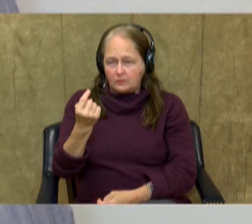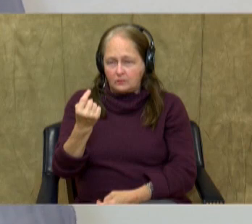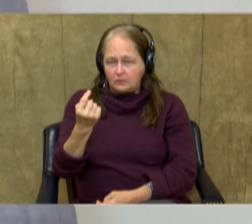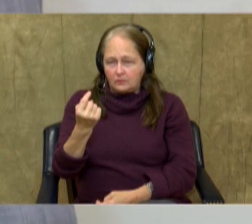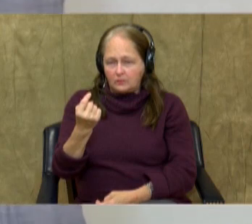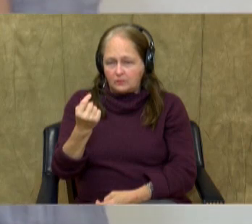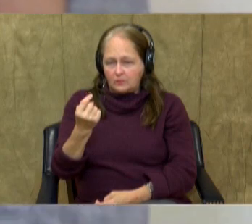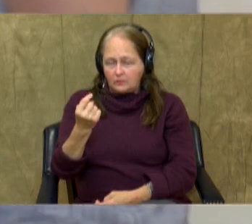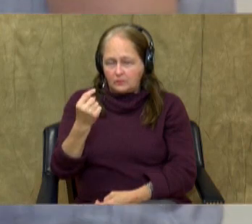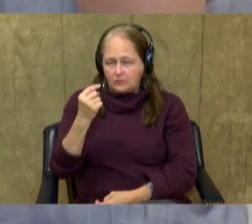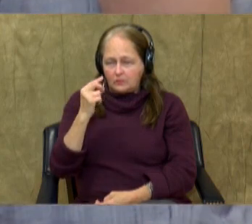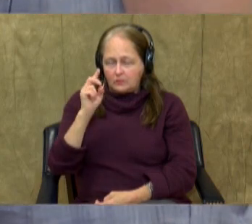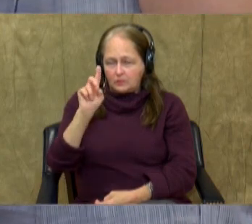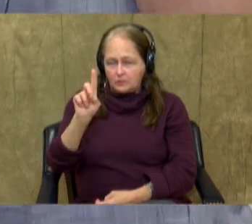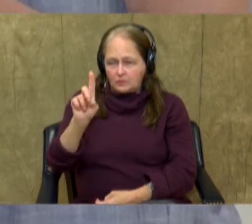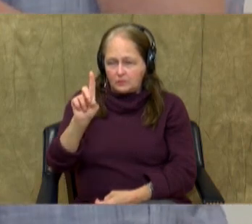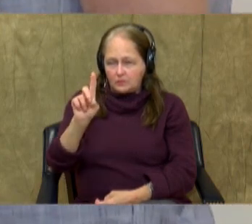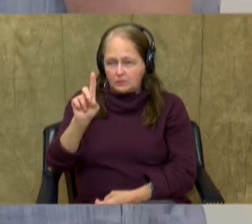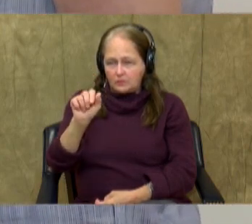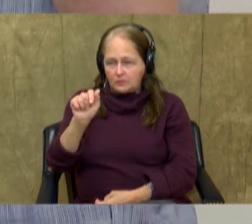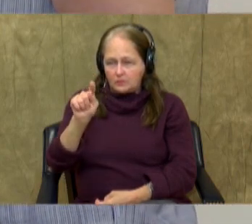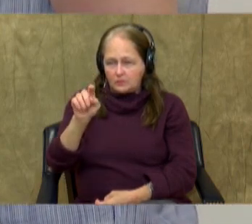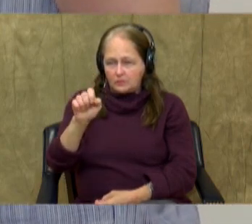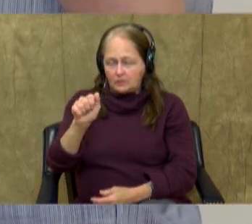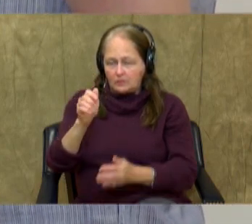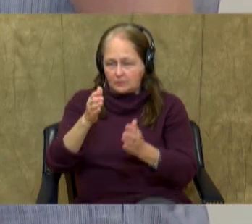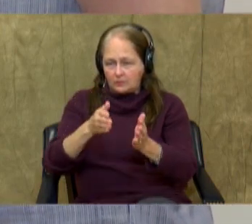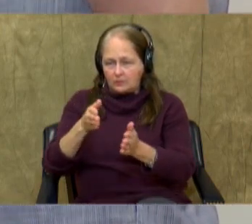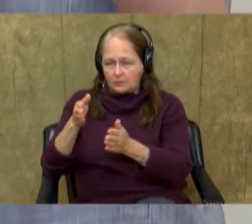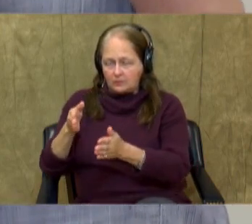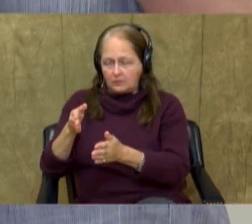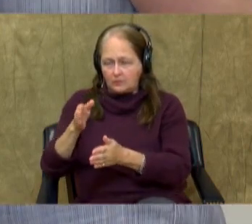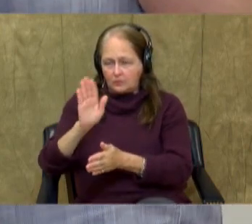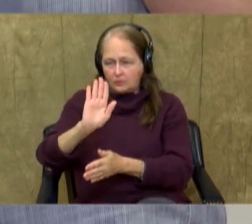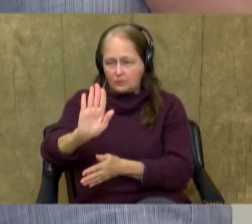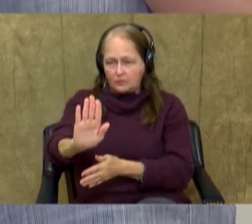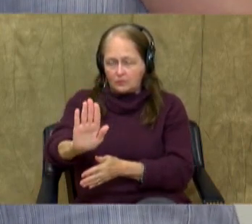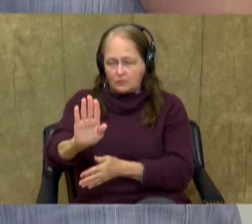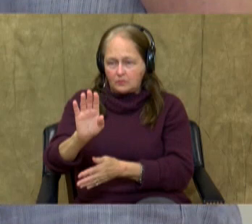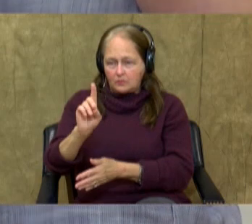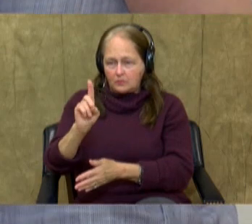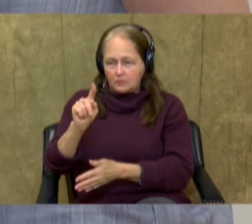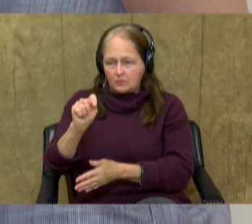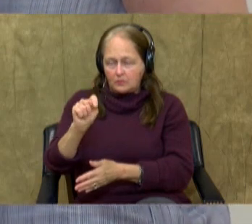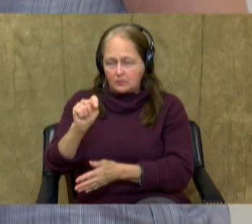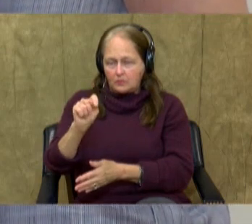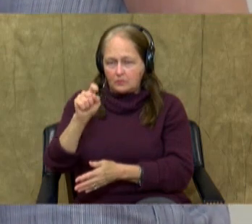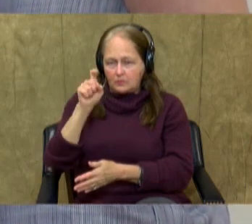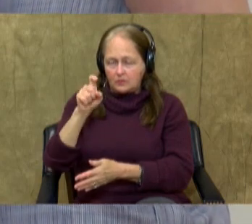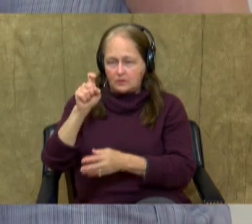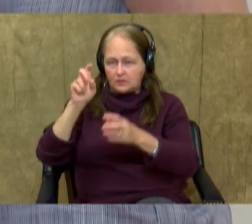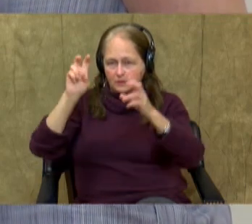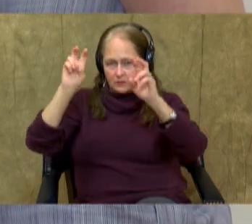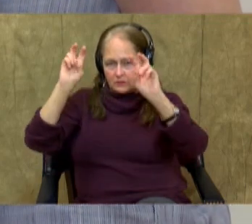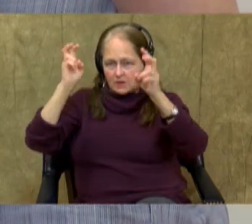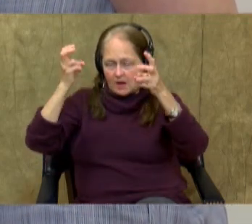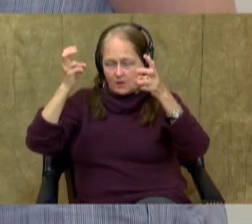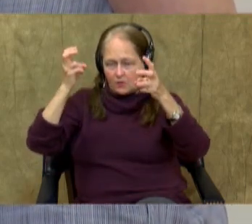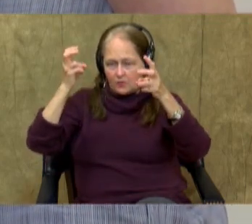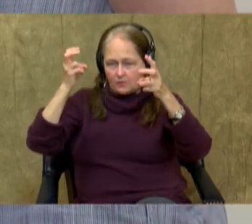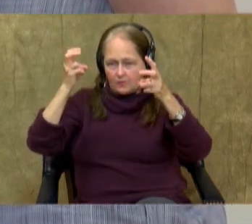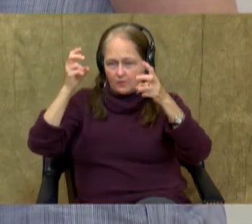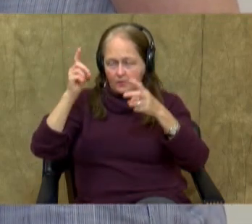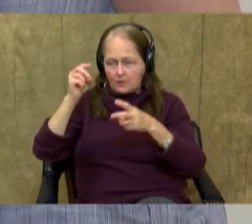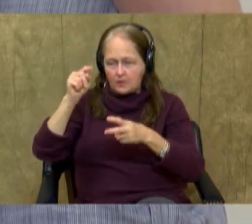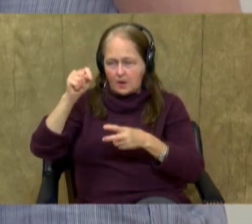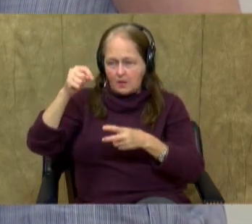Now let's take a look at our data now that it's all plotted. Your dot plot needs a title.